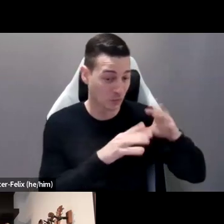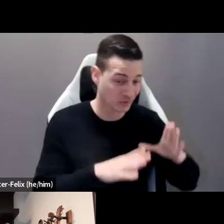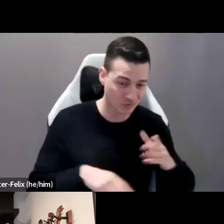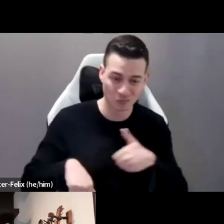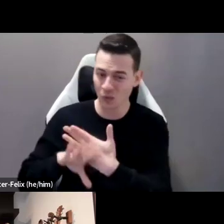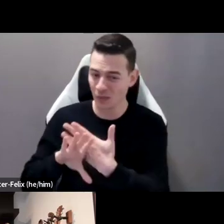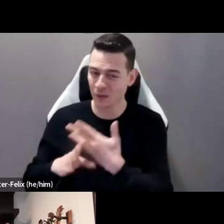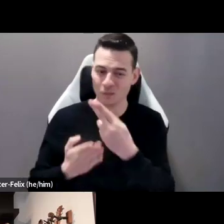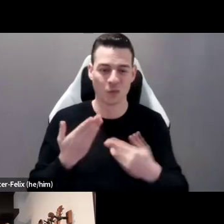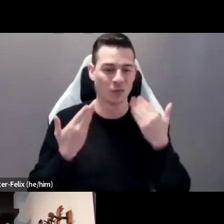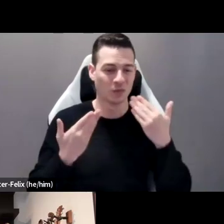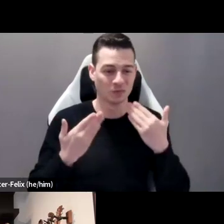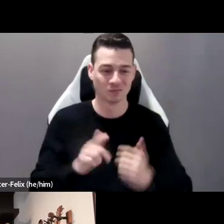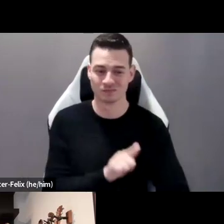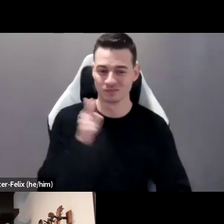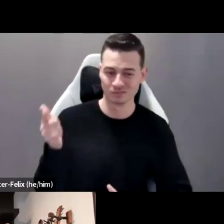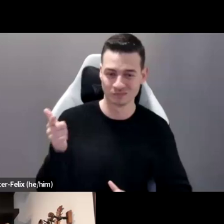Kazzi.